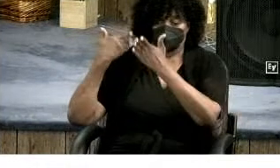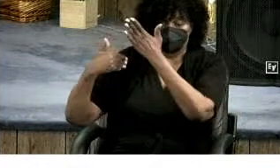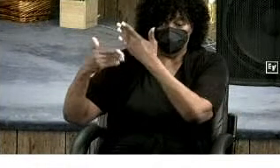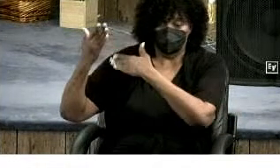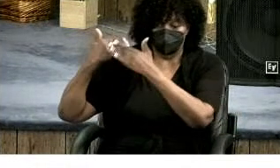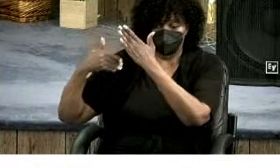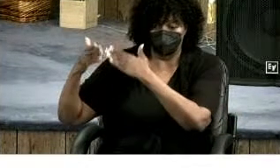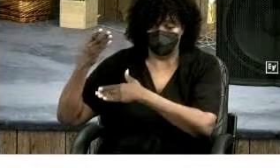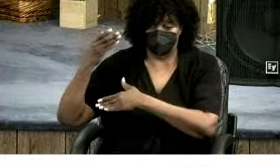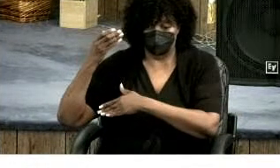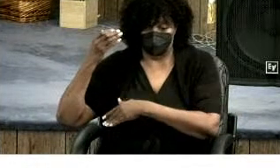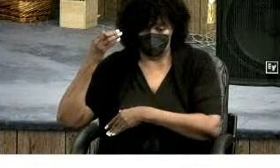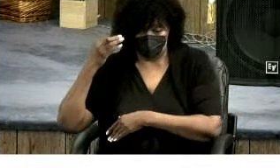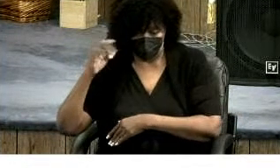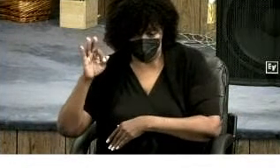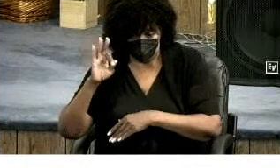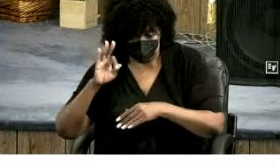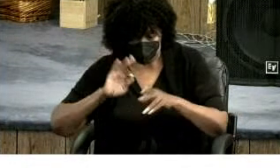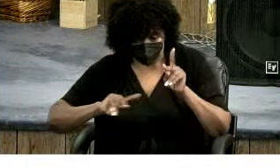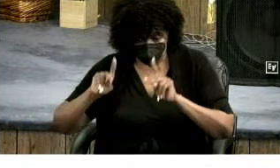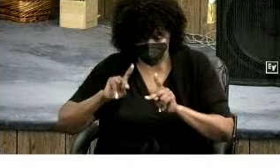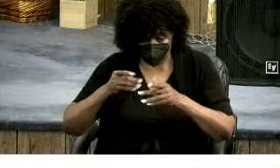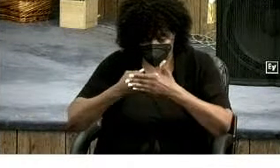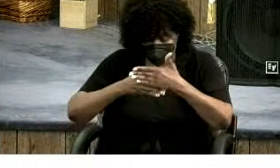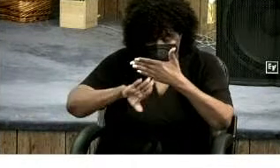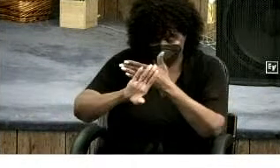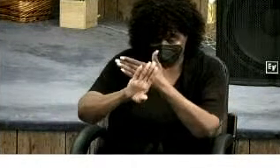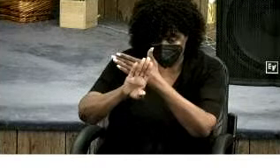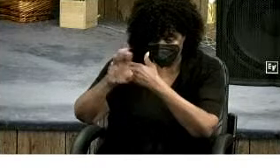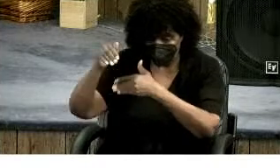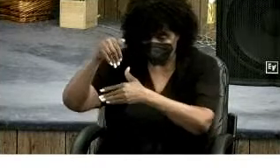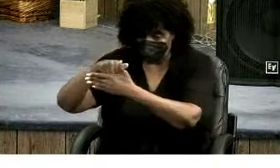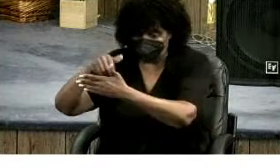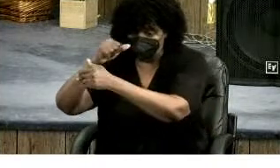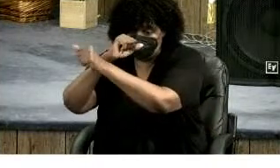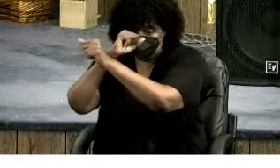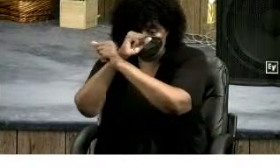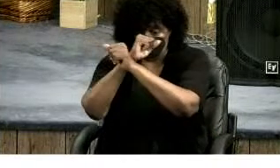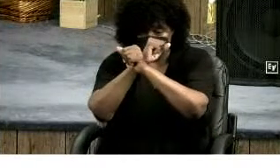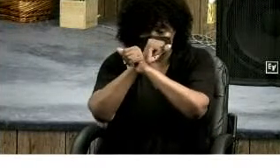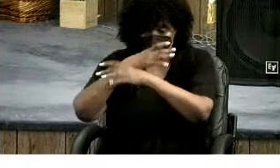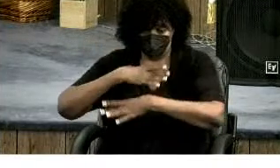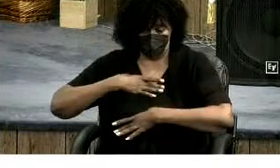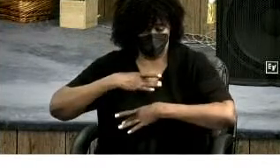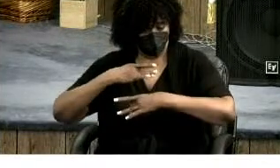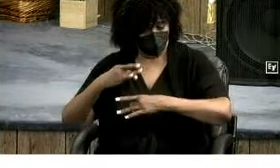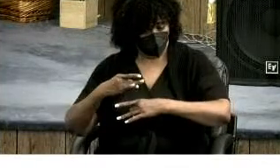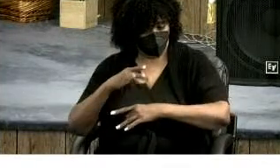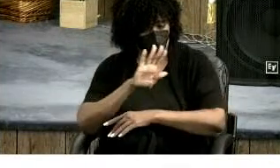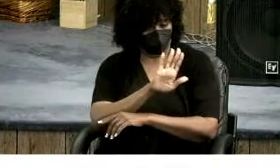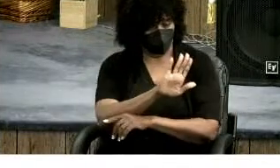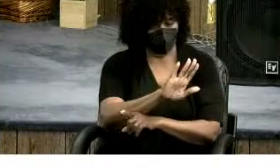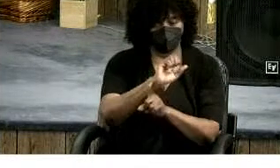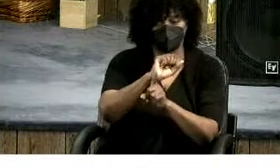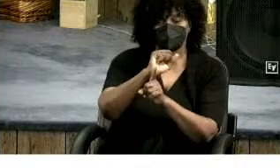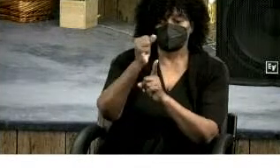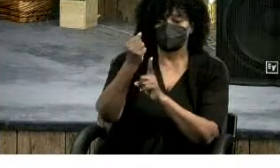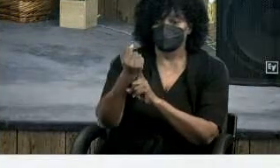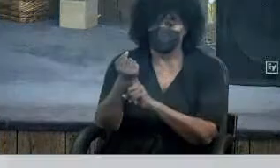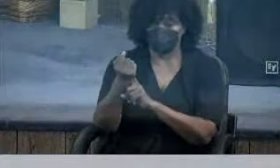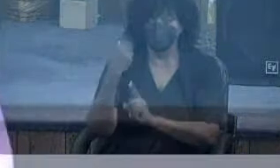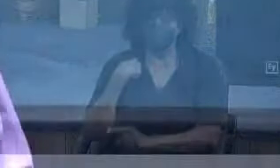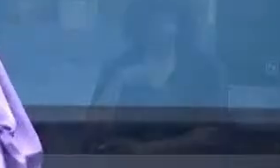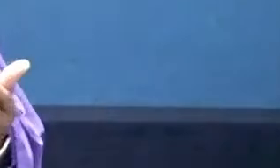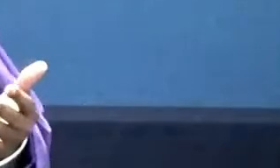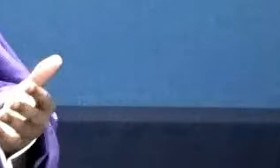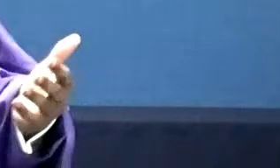generation that has been born in captivity. And it's interesting because their situation is very familiar.